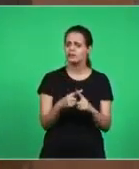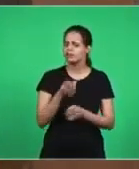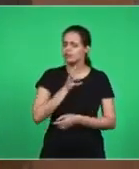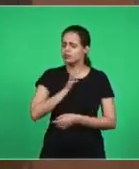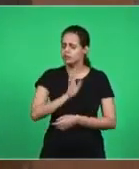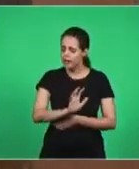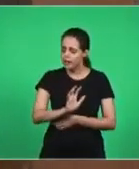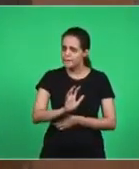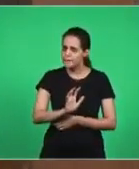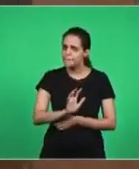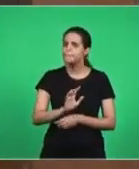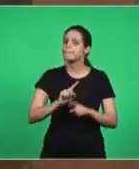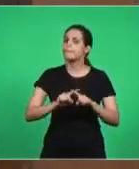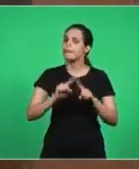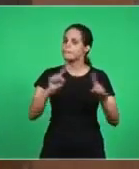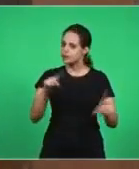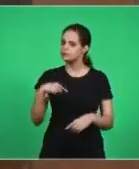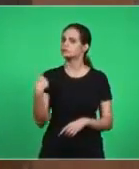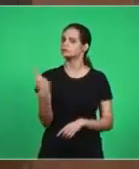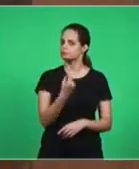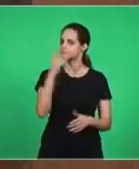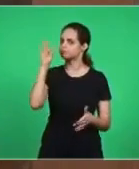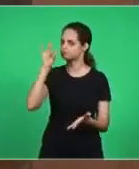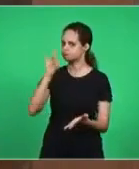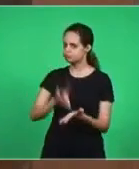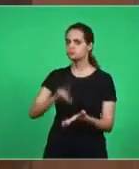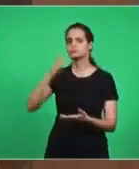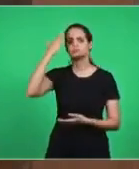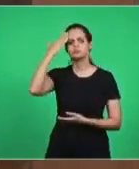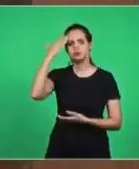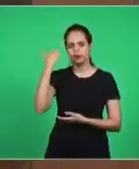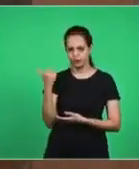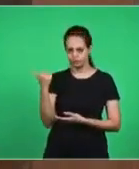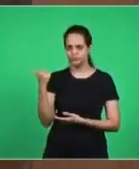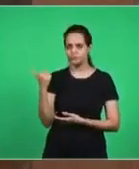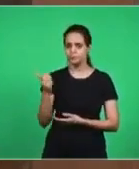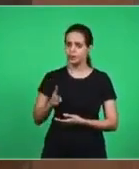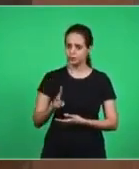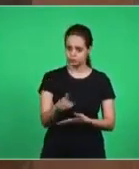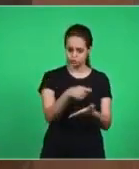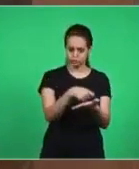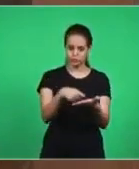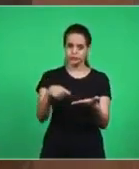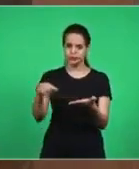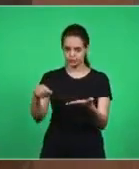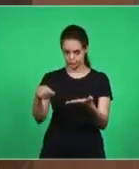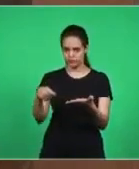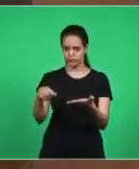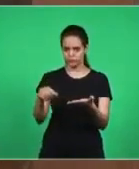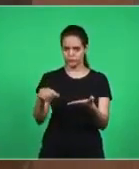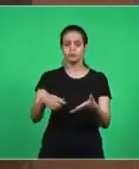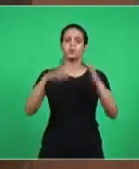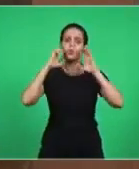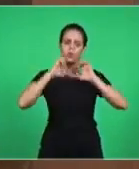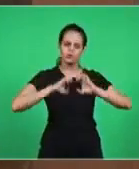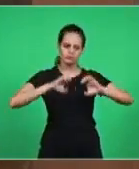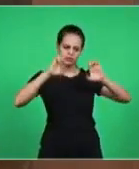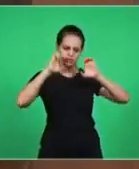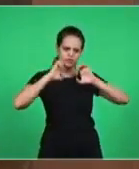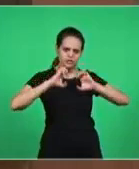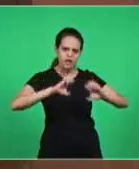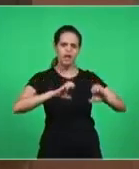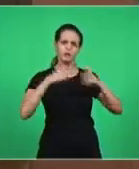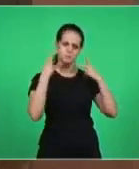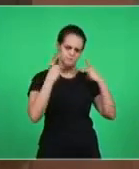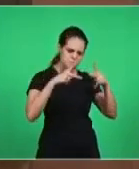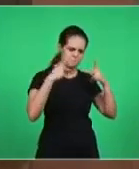ones, ours, they know about it. And this sister wrote very well about it. And this gospel